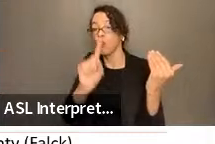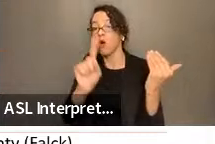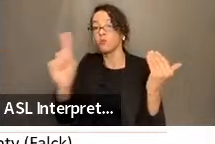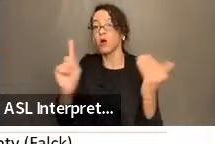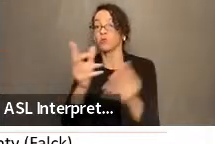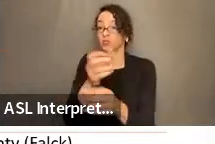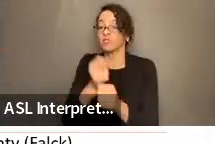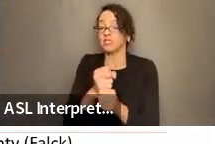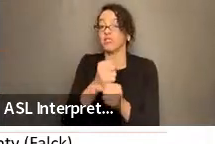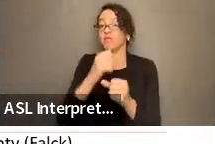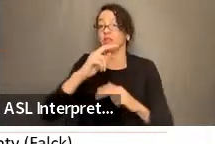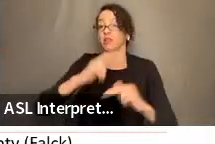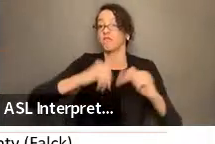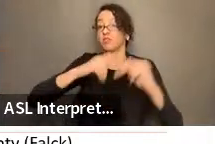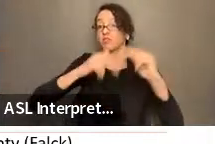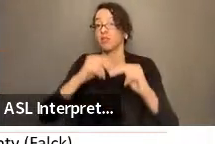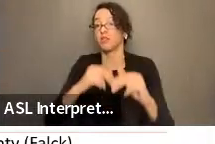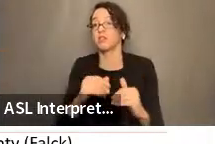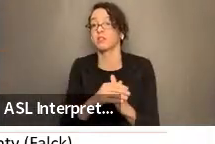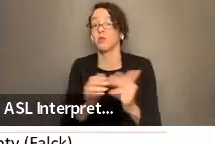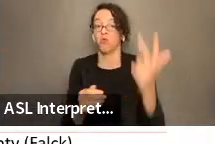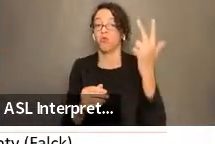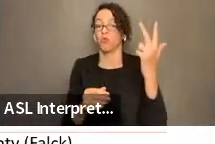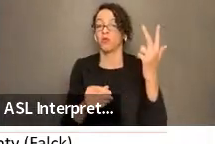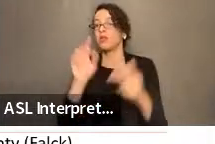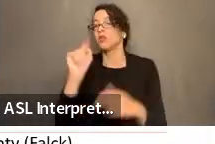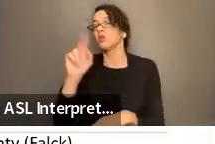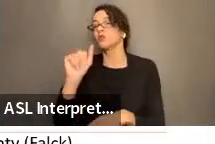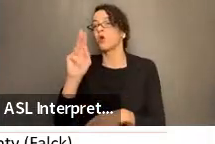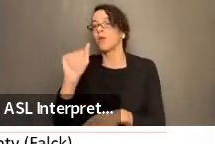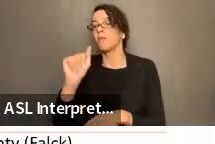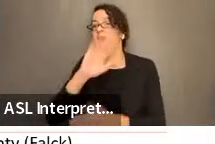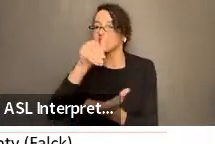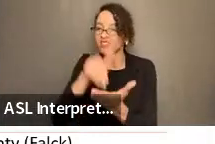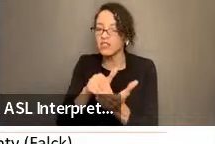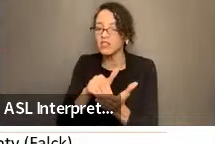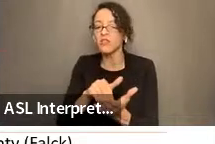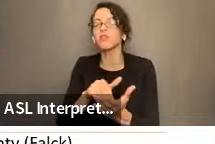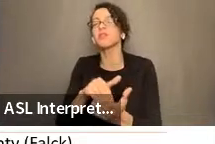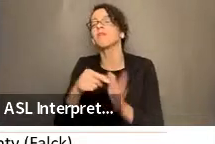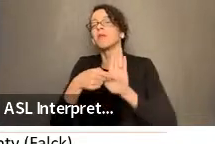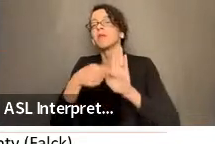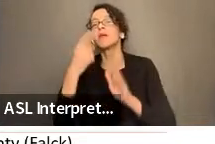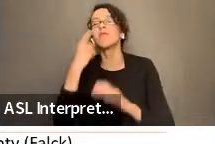So those for things like major accidents,